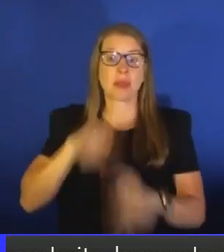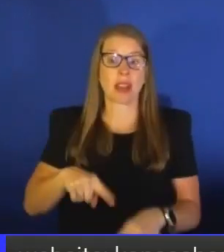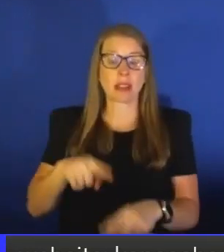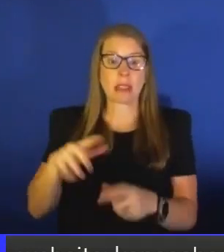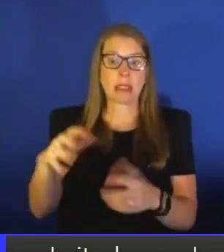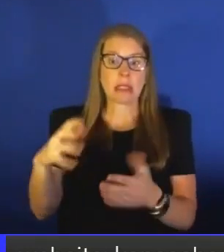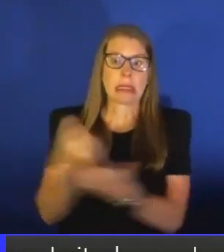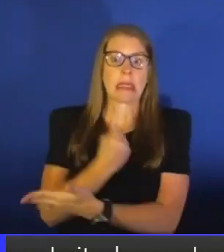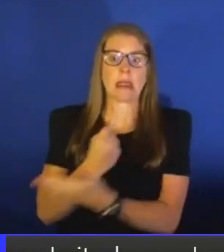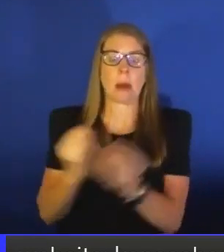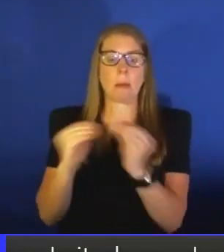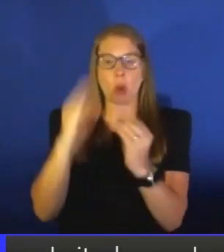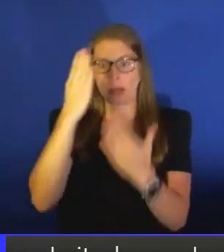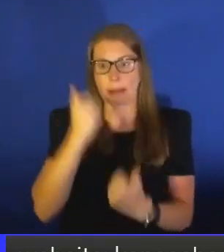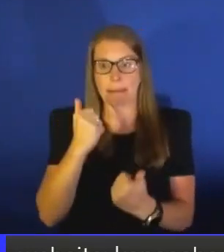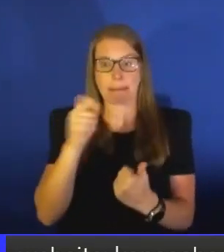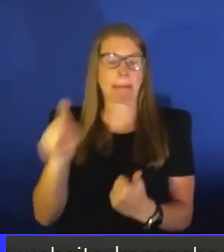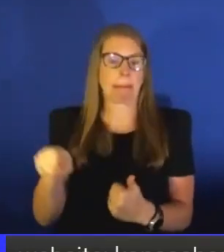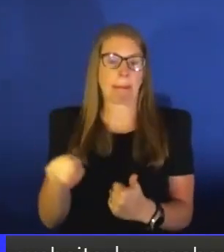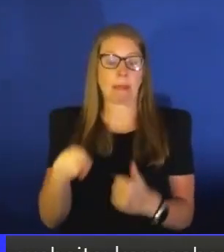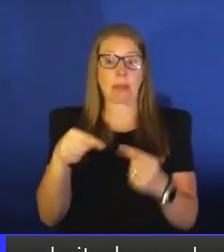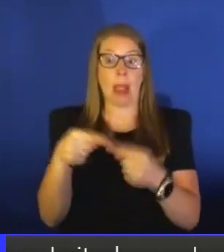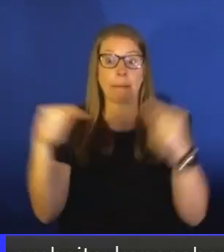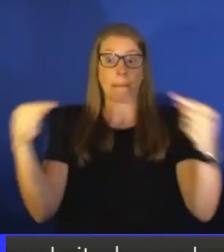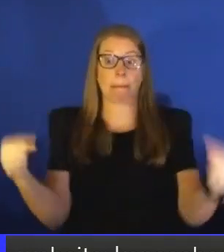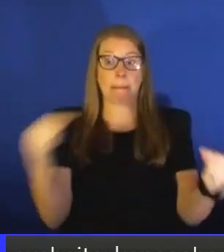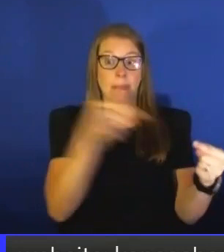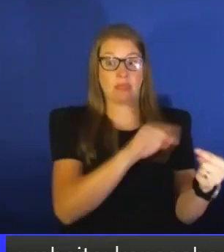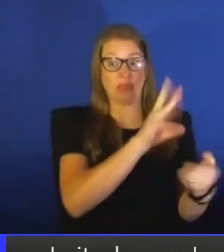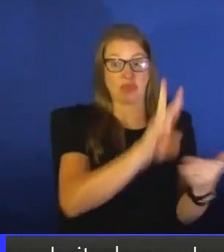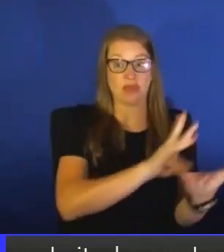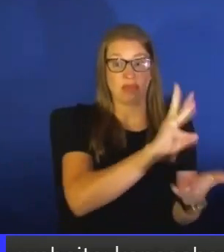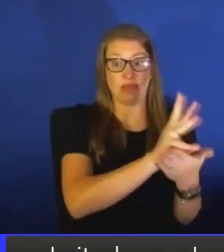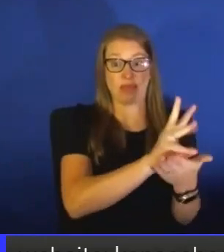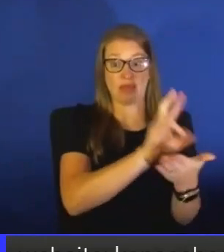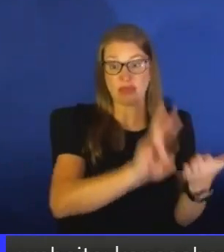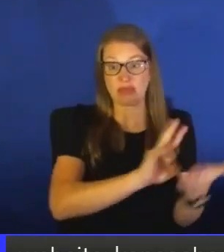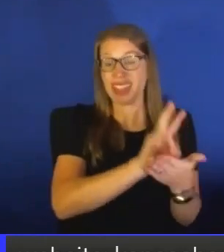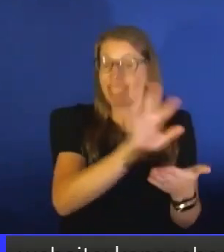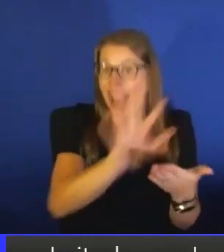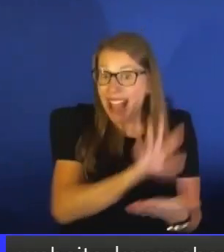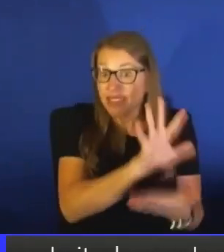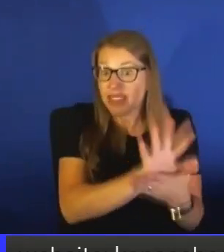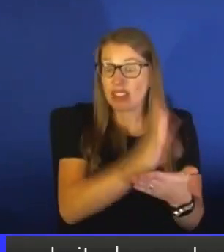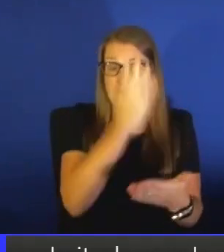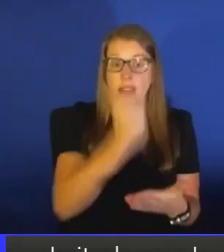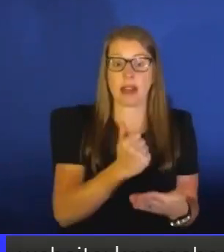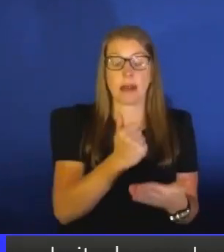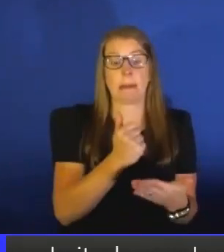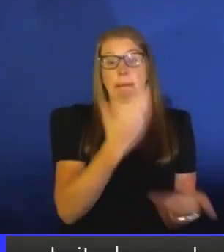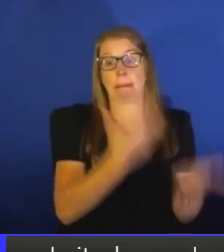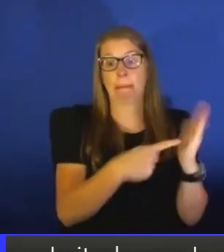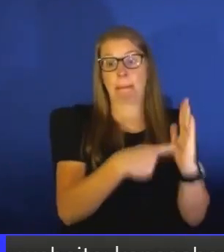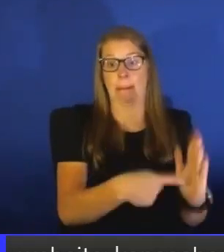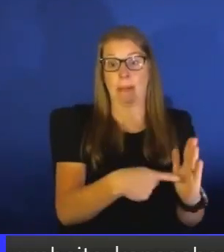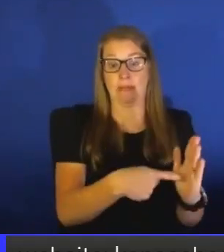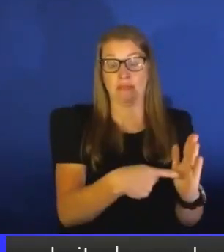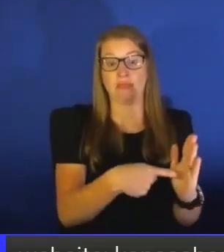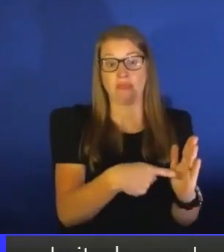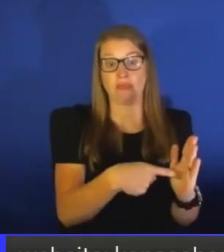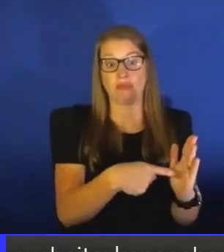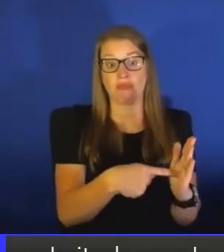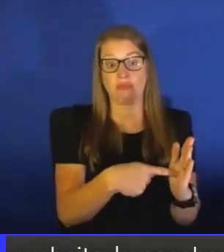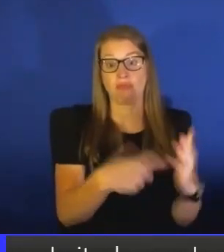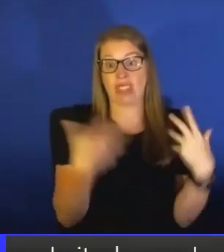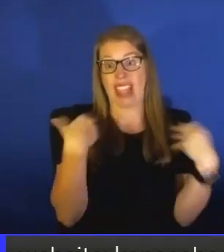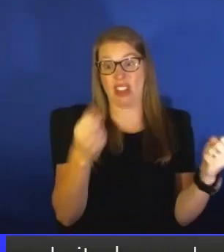more. Then the opposite is that 6, 7 hours, 5 hours sleep, that it may be reflecting that you do have a health issue